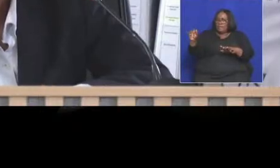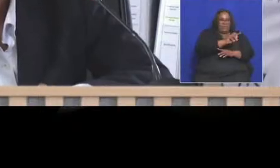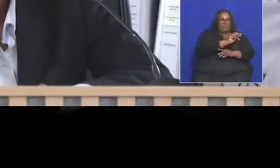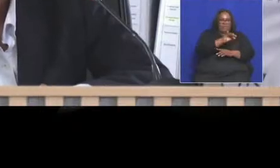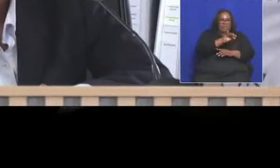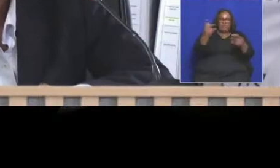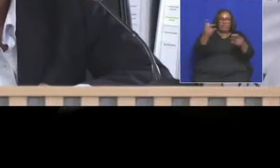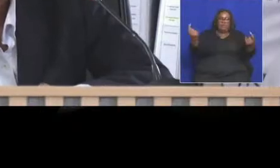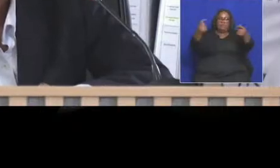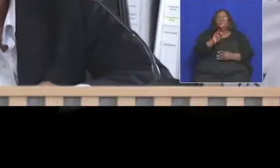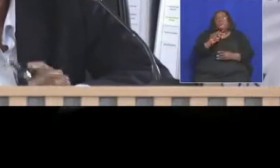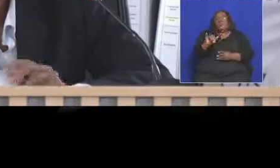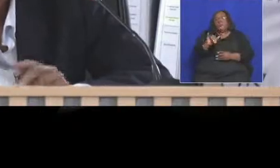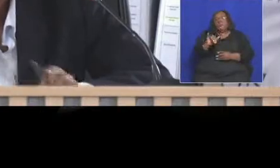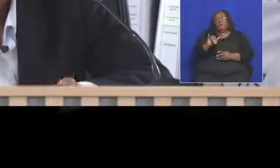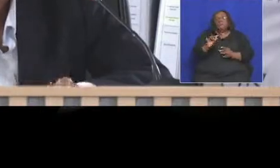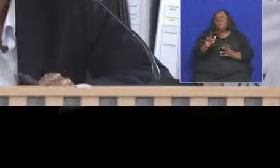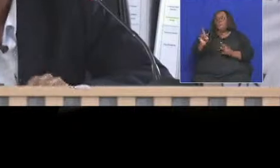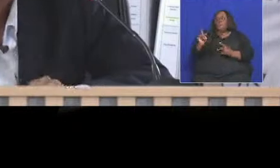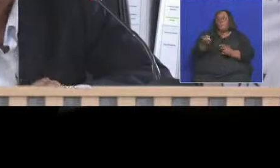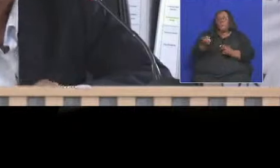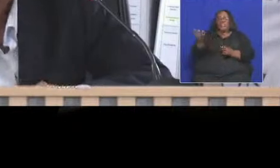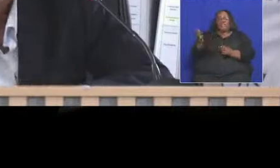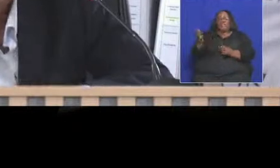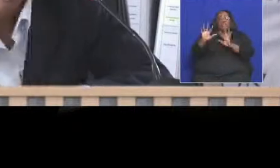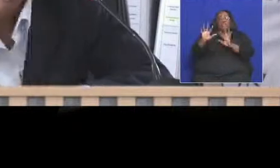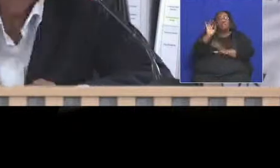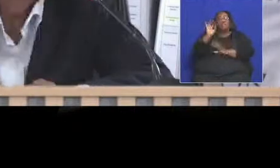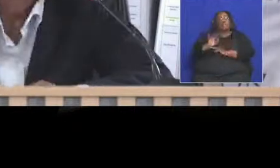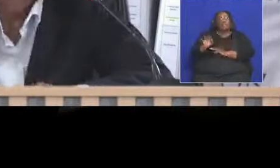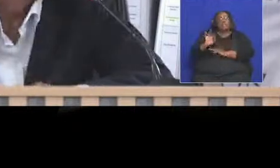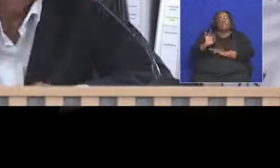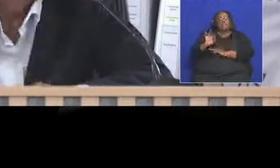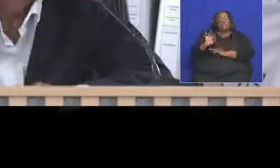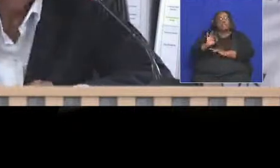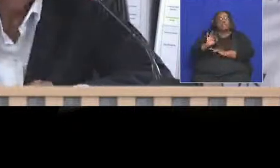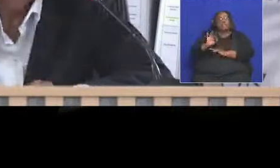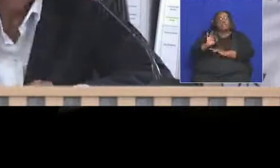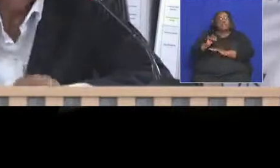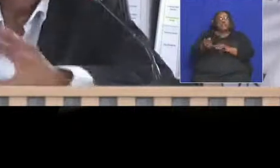250,000. So you give him 10%. You make 2.5